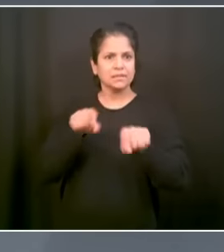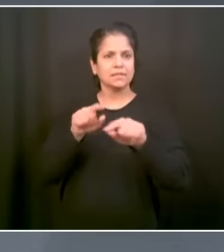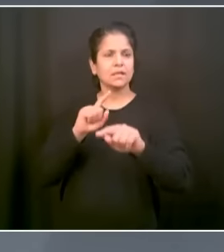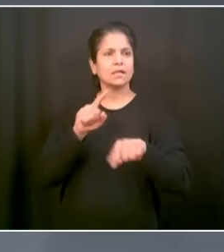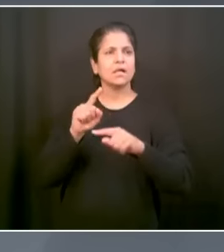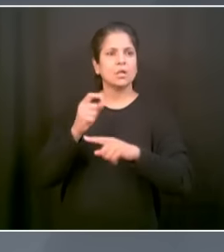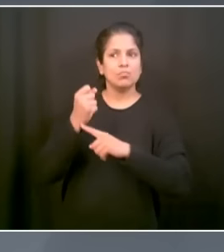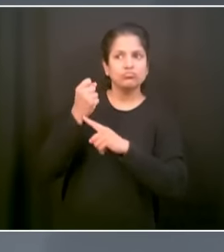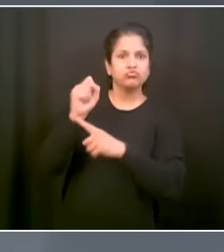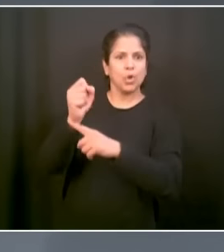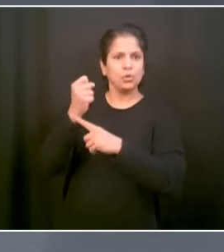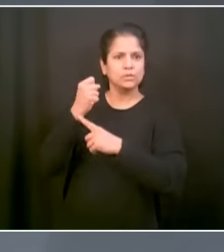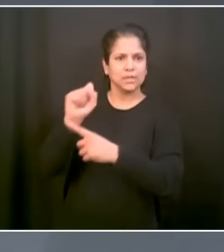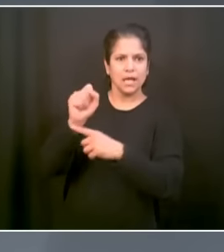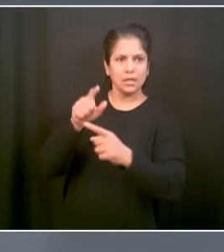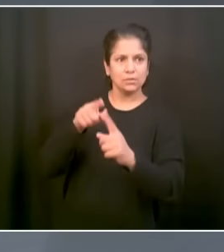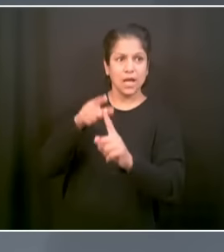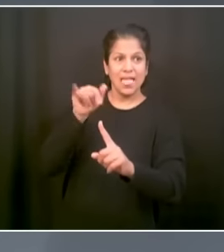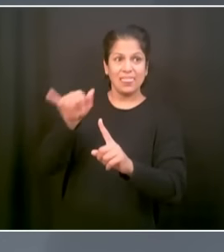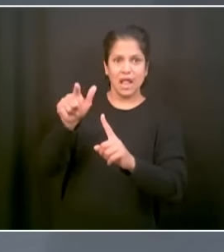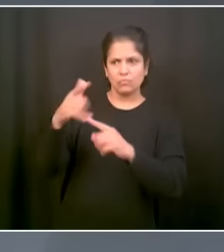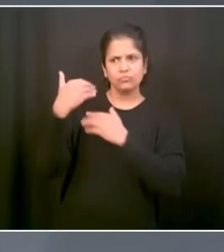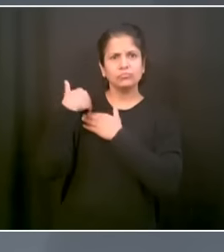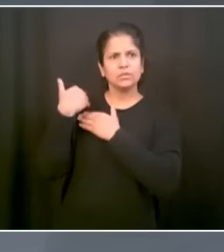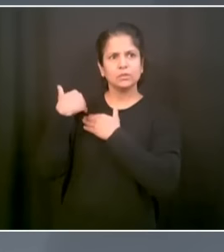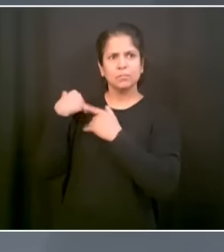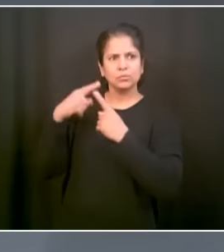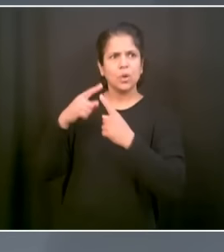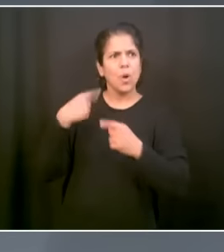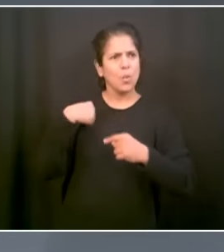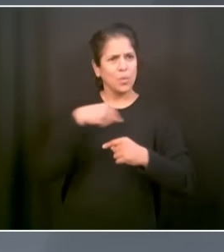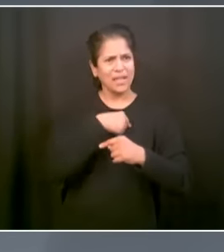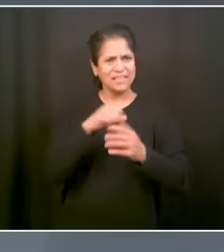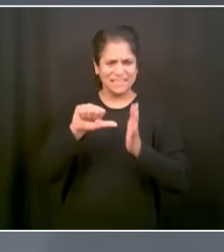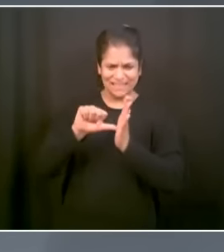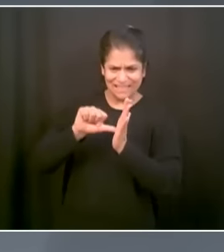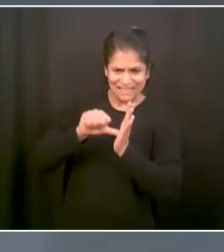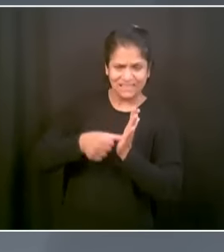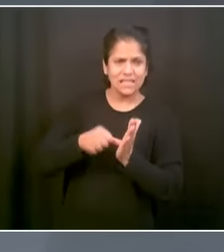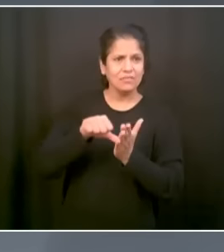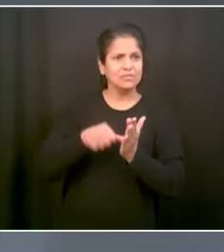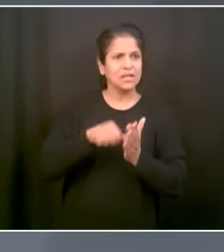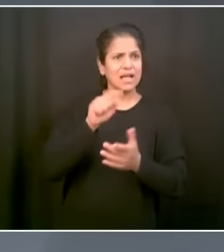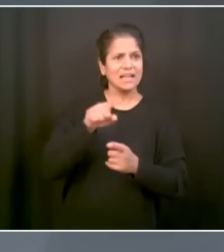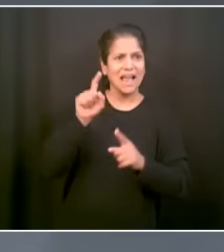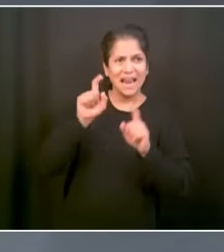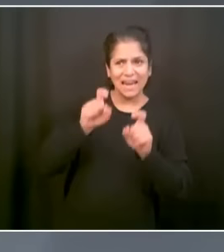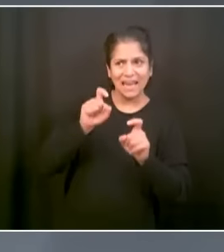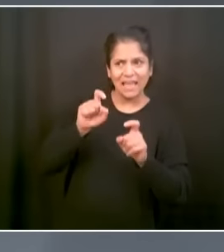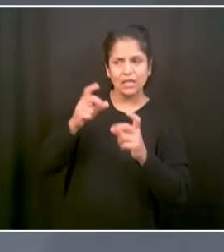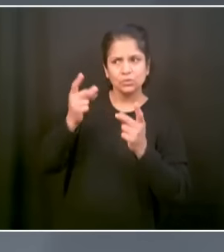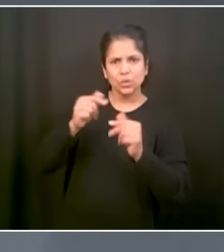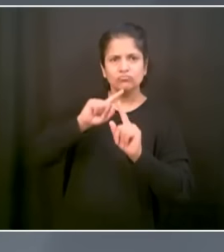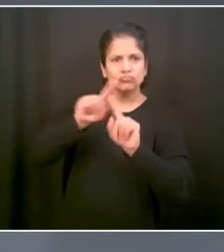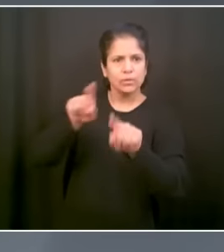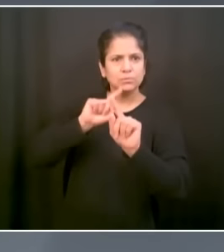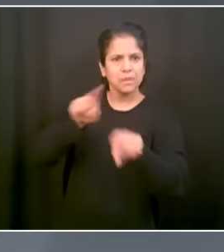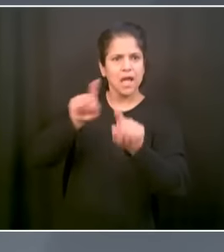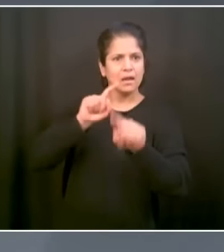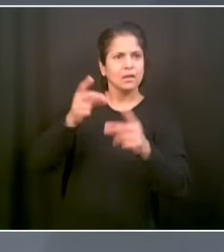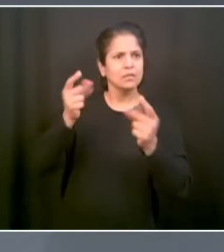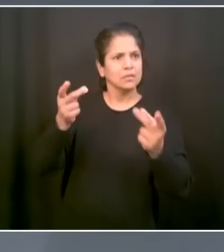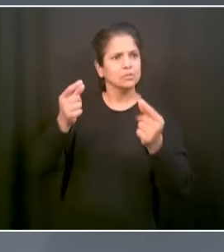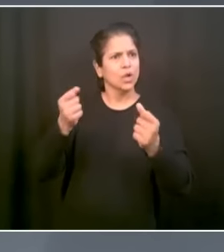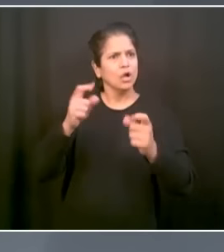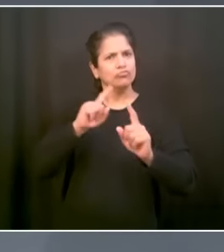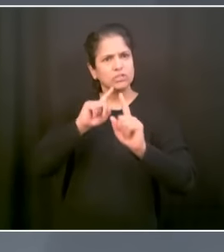also emphasized the need for all of those responses, as always, to be ones that respect New Yorkers' exercising of